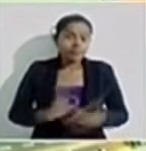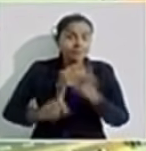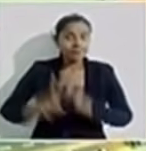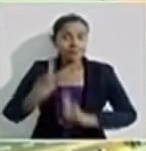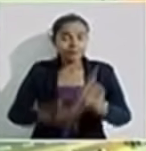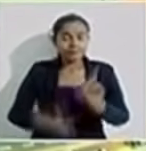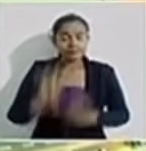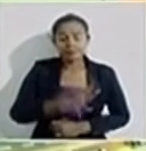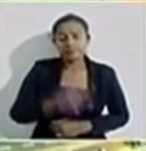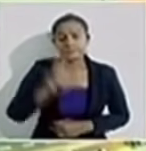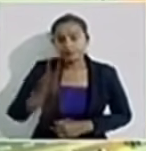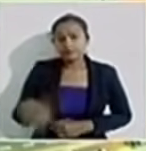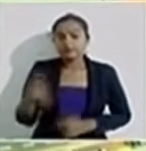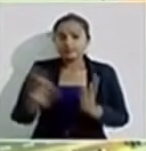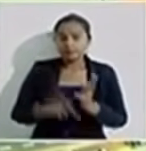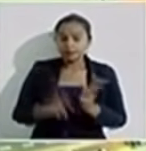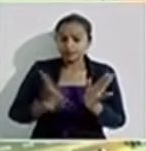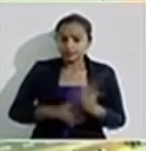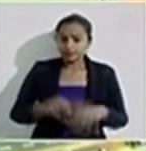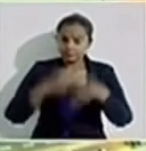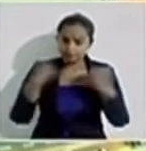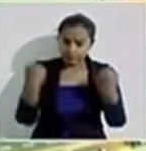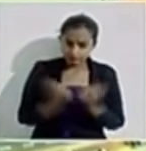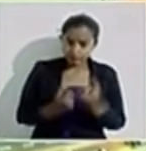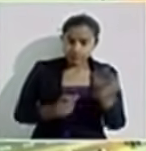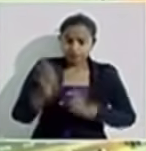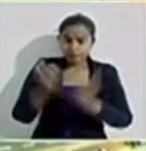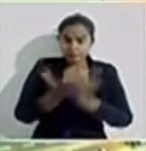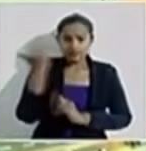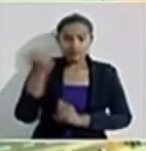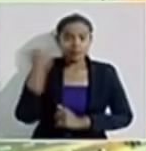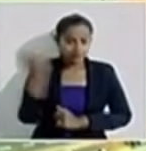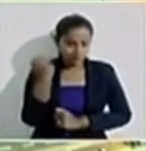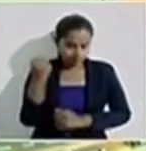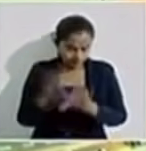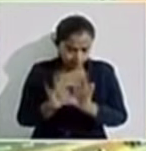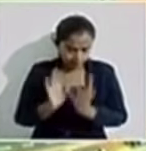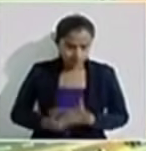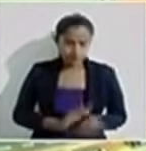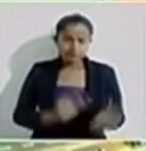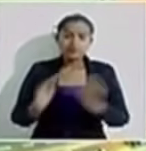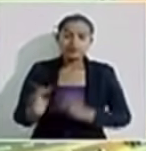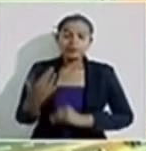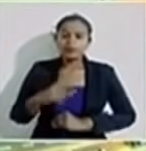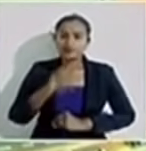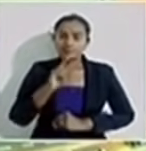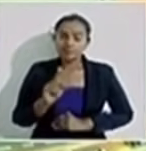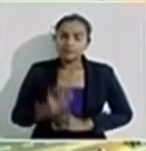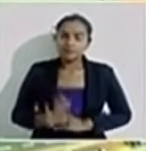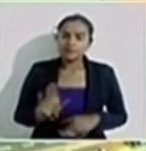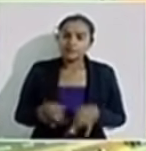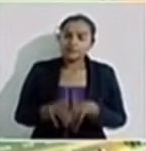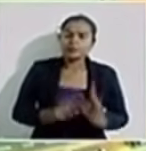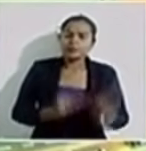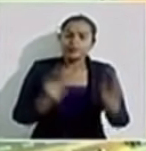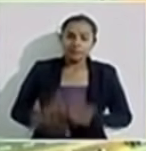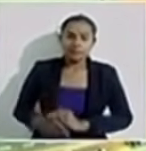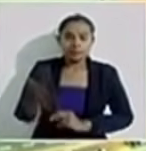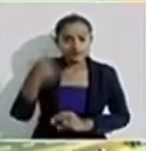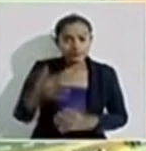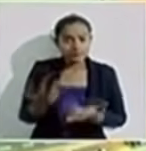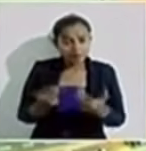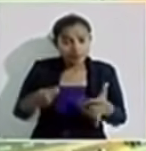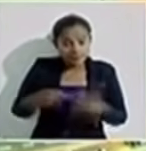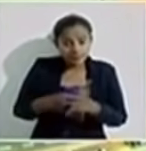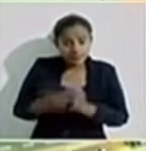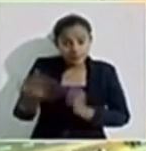Rights Council session today. The term unilateral coercive measures refers to the steps taken by a country to force another country to